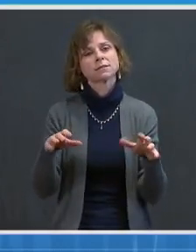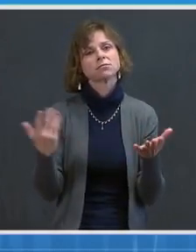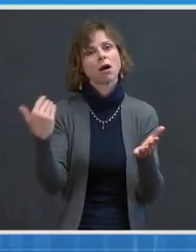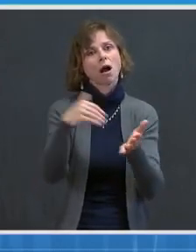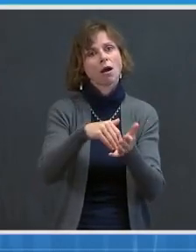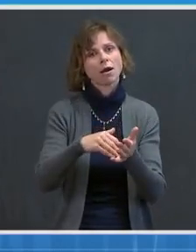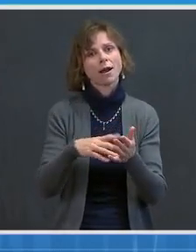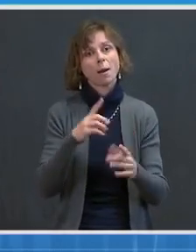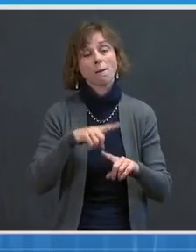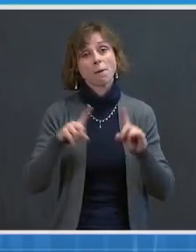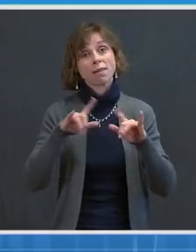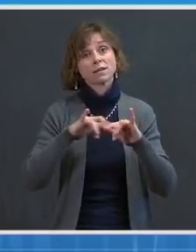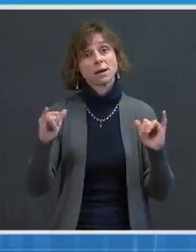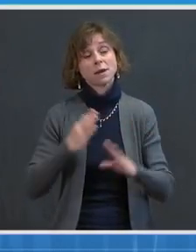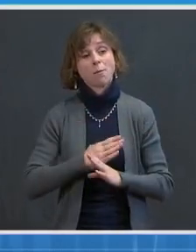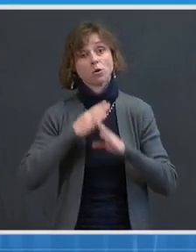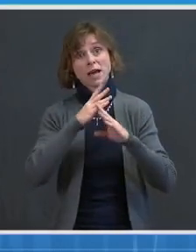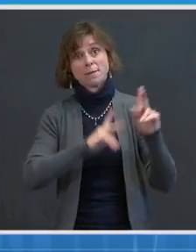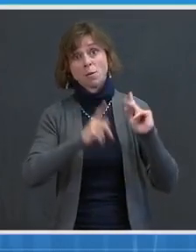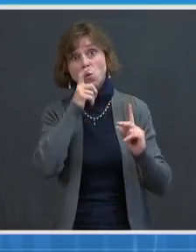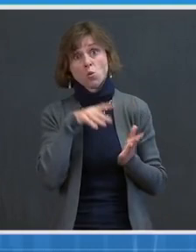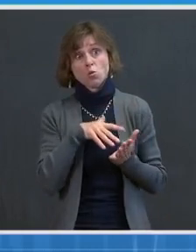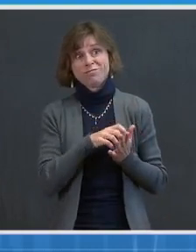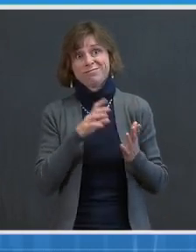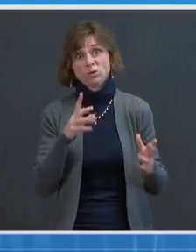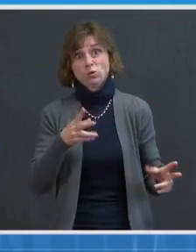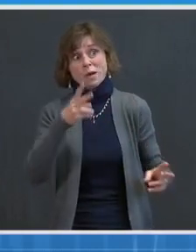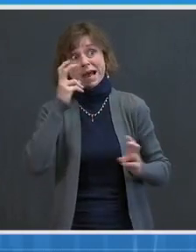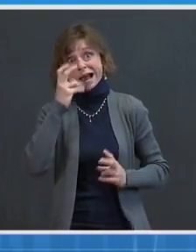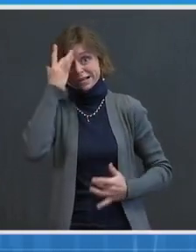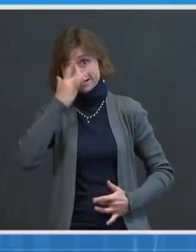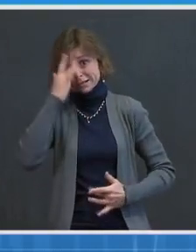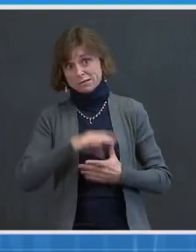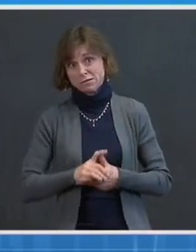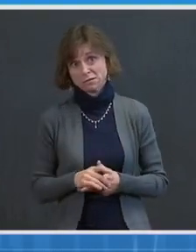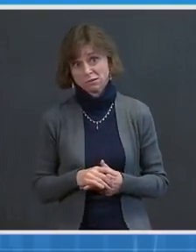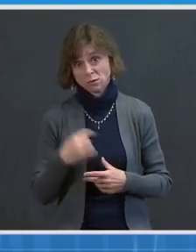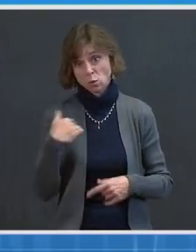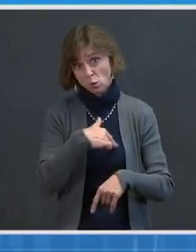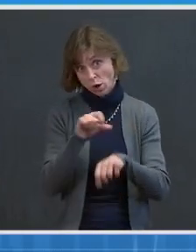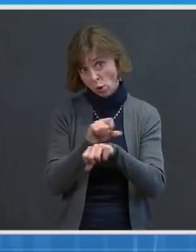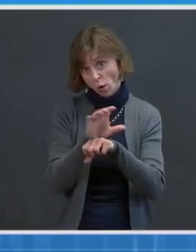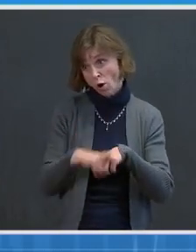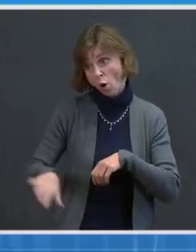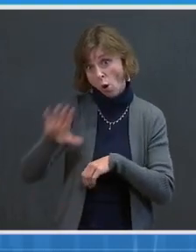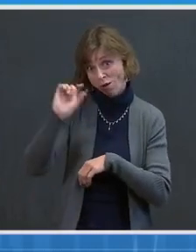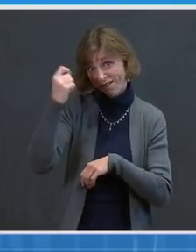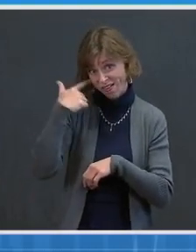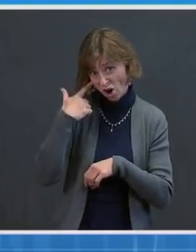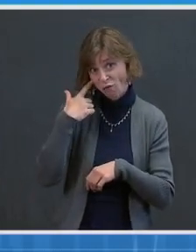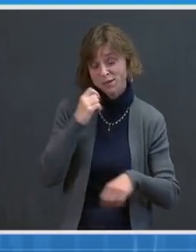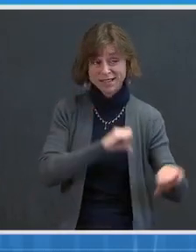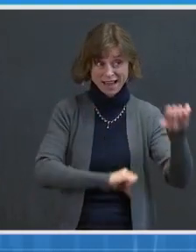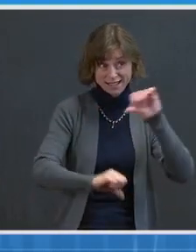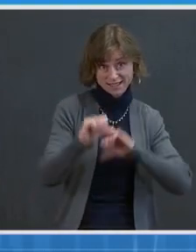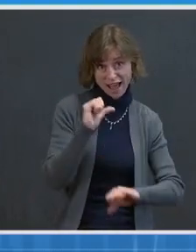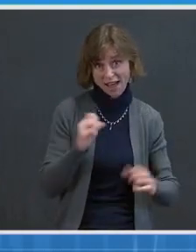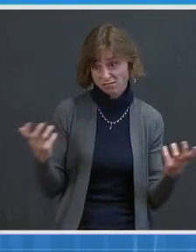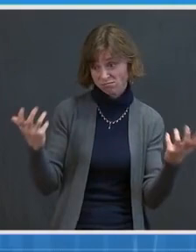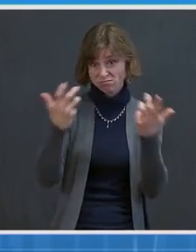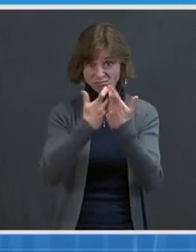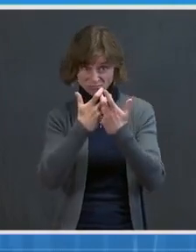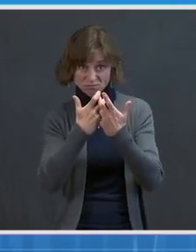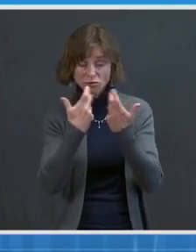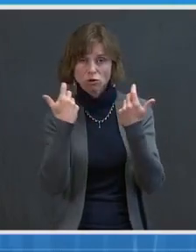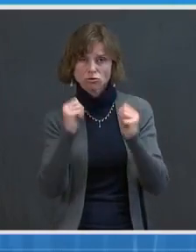this disease. We are working across the government and with many scientific partners to answer these questions as quickly